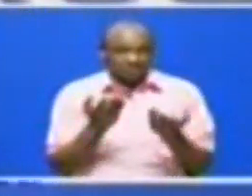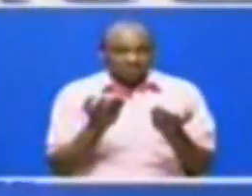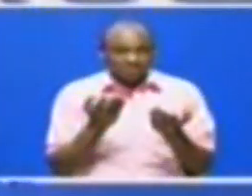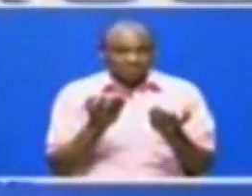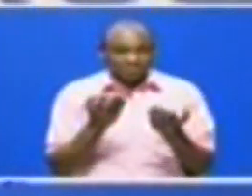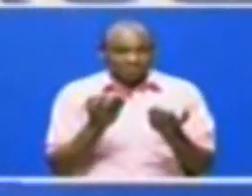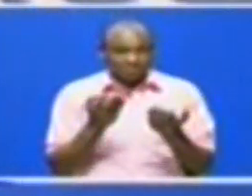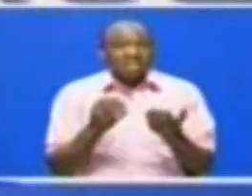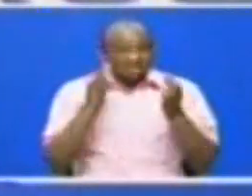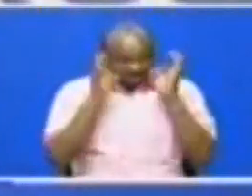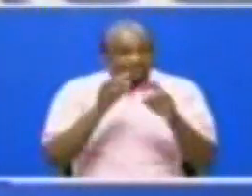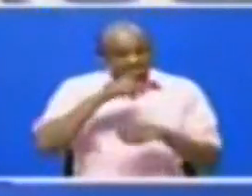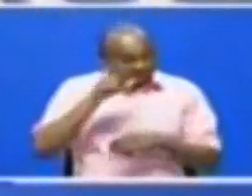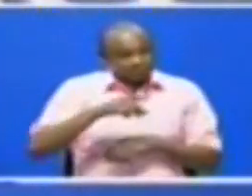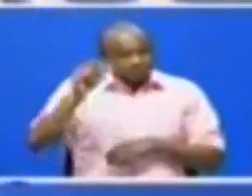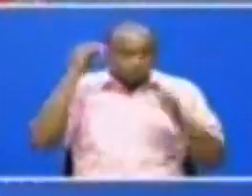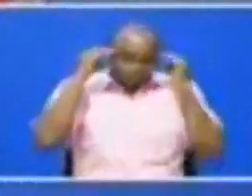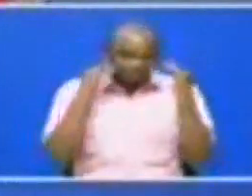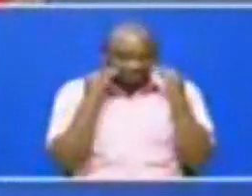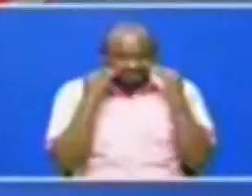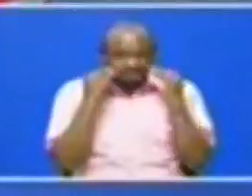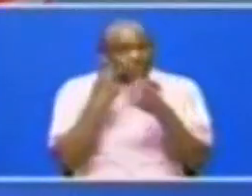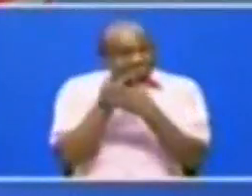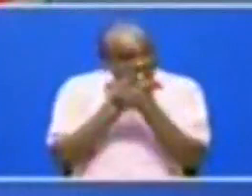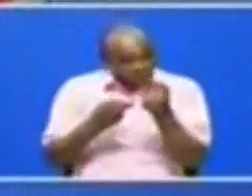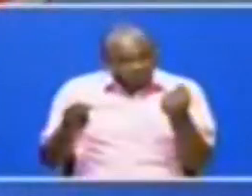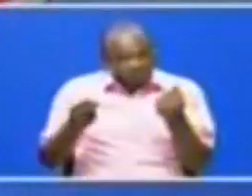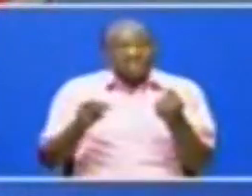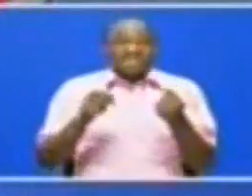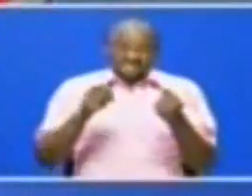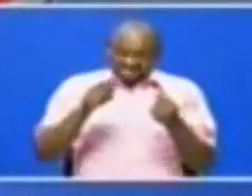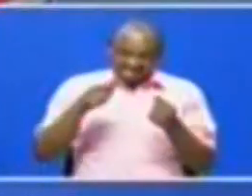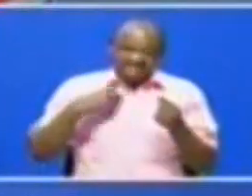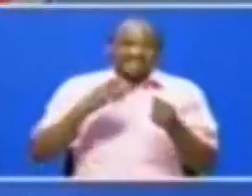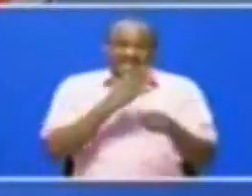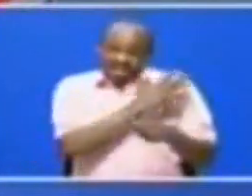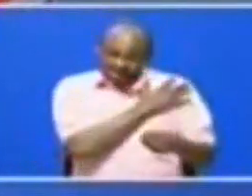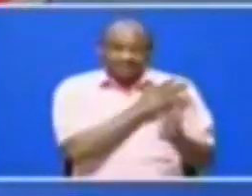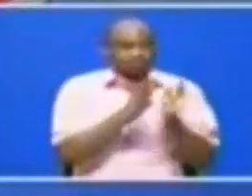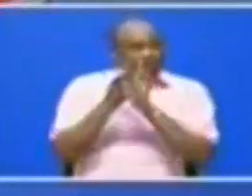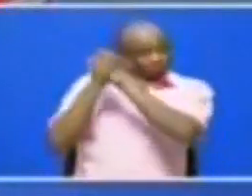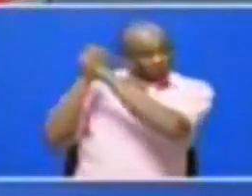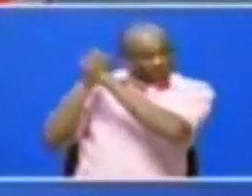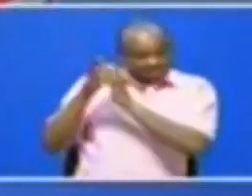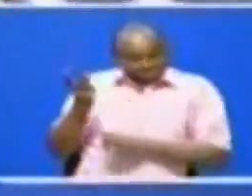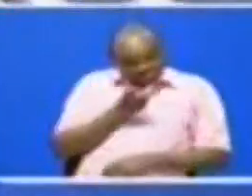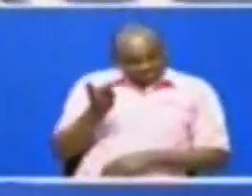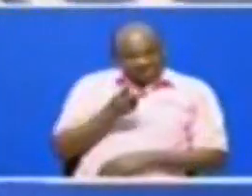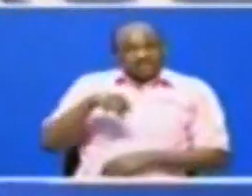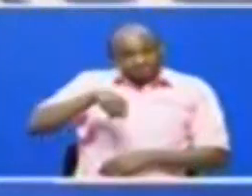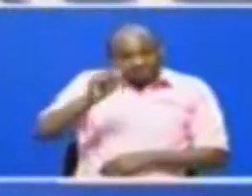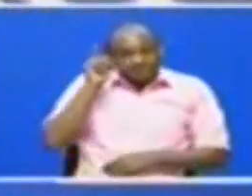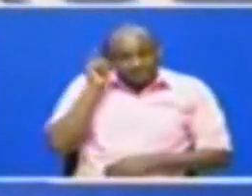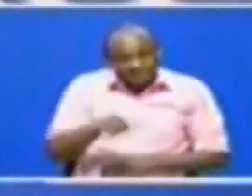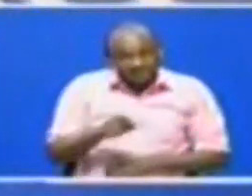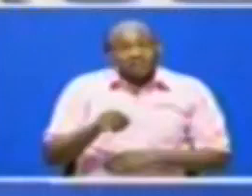if they've been taken to court, both the key players, NASA and Jubilee, have to put in